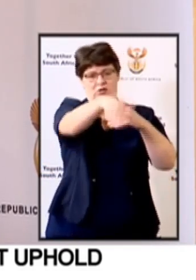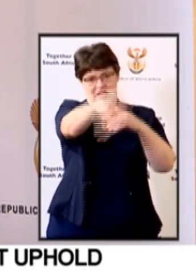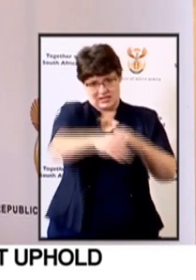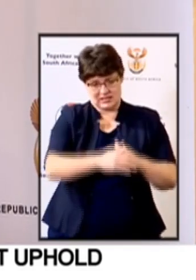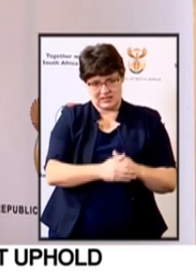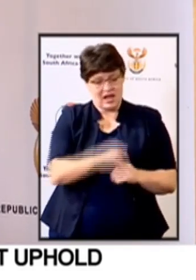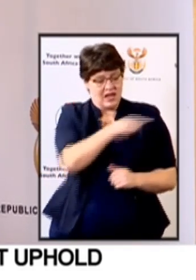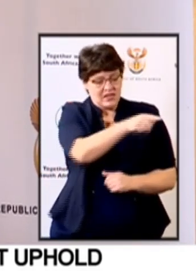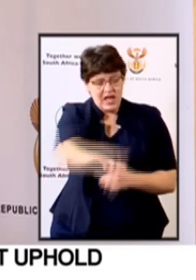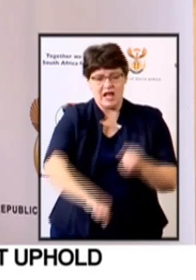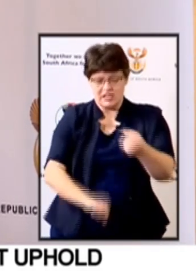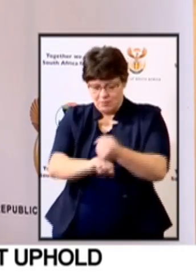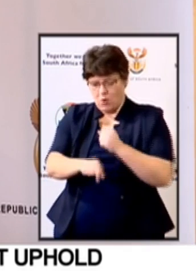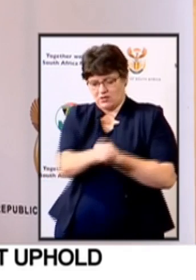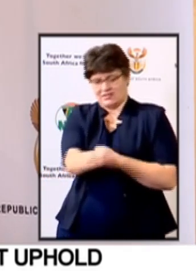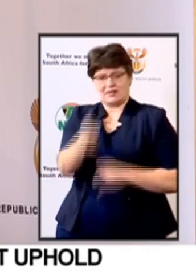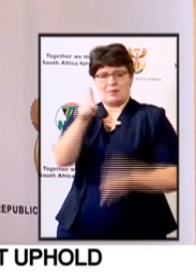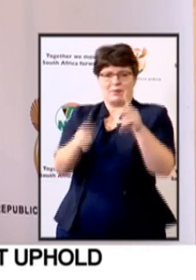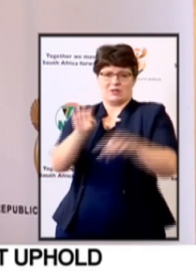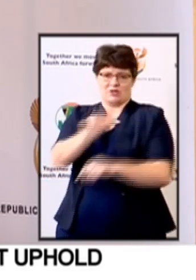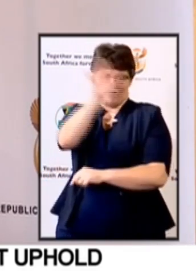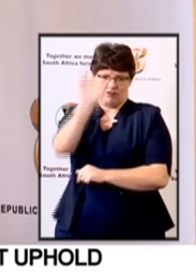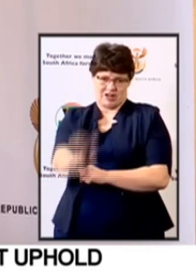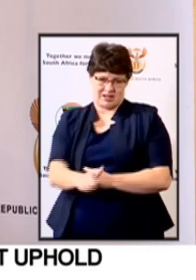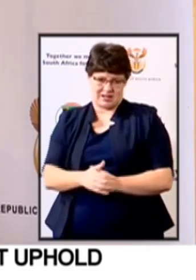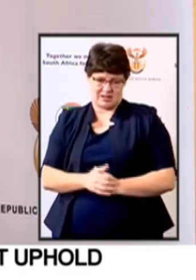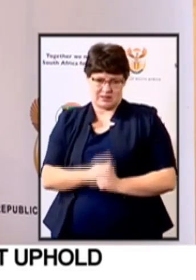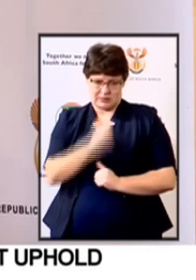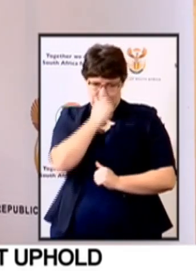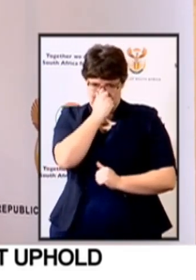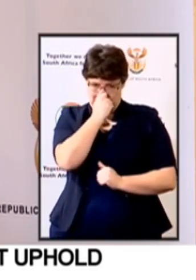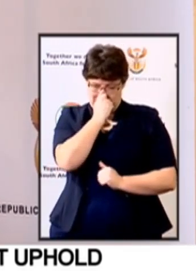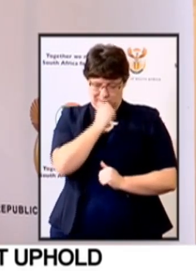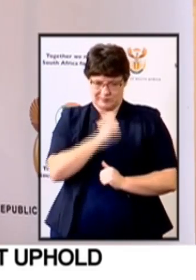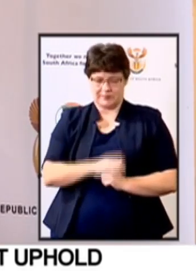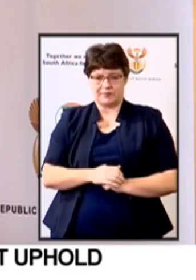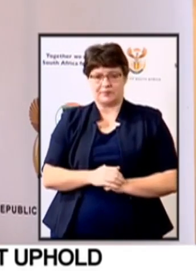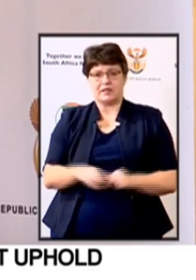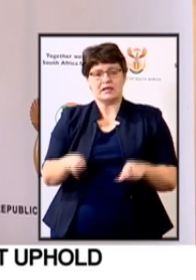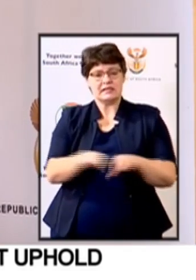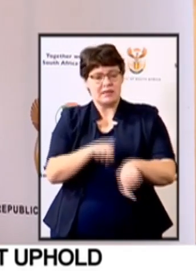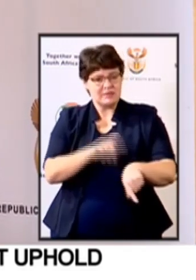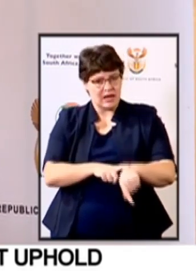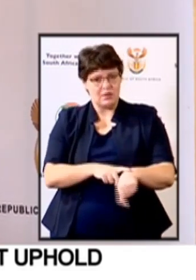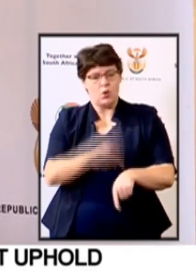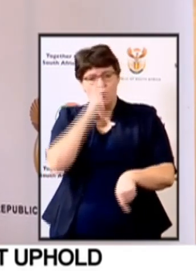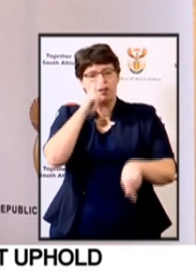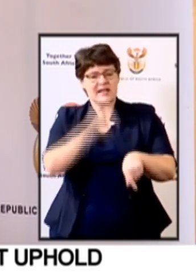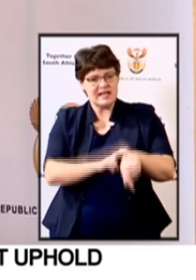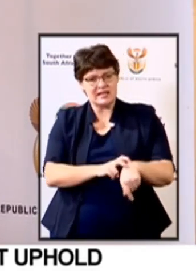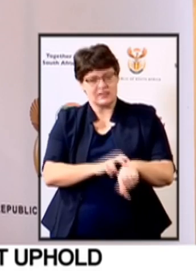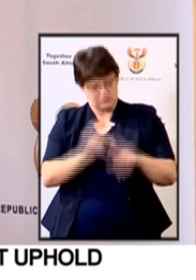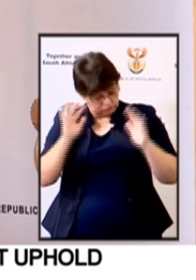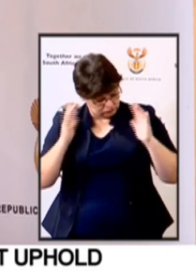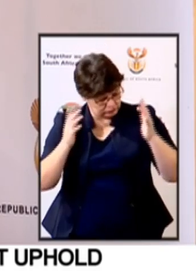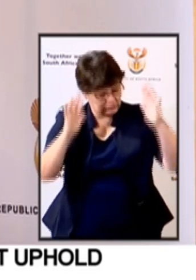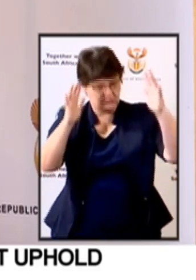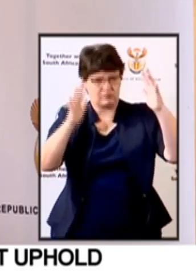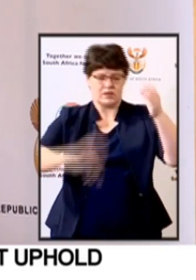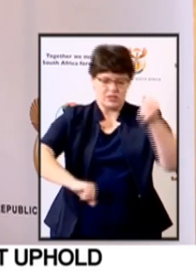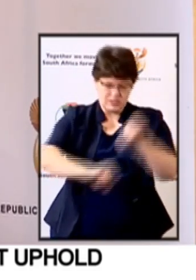offering support to the people. Well, we also take this opportunity to honor the heroes and